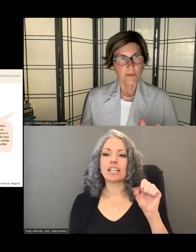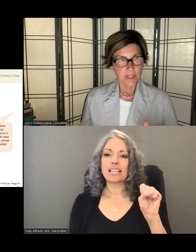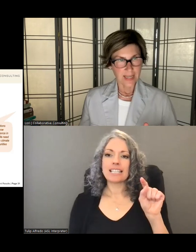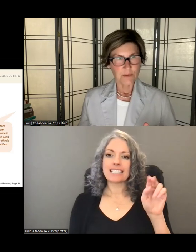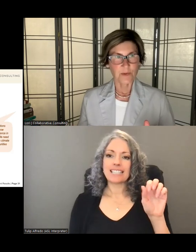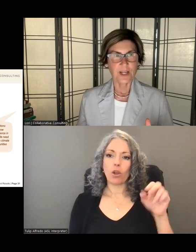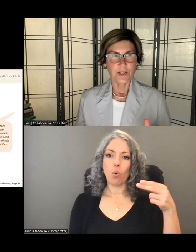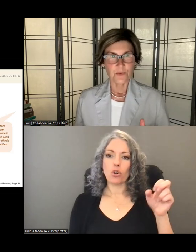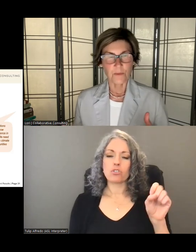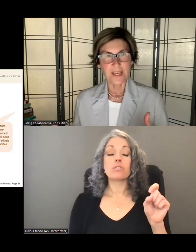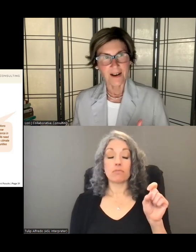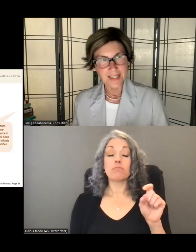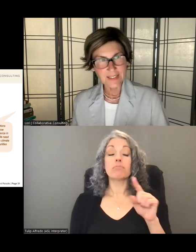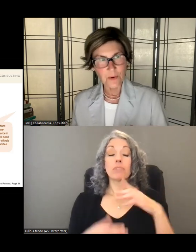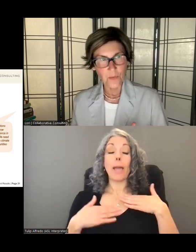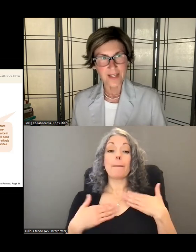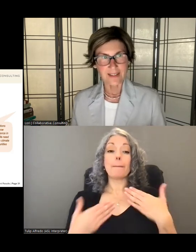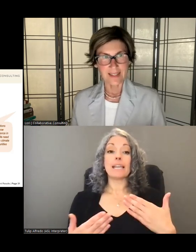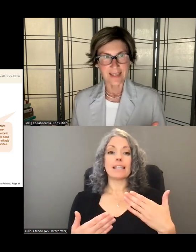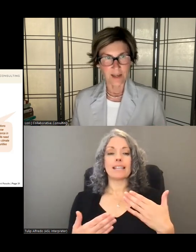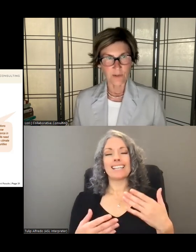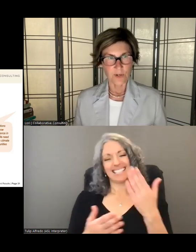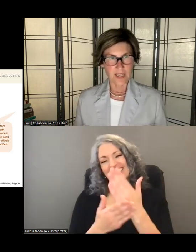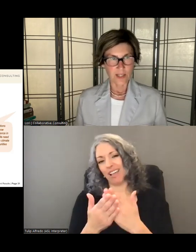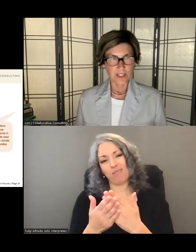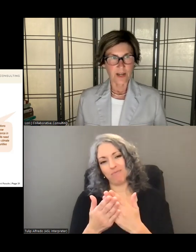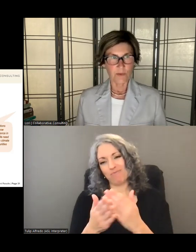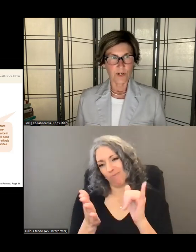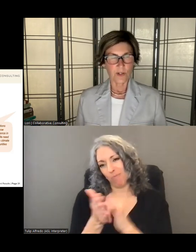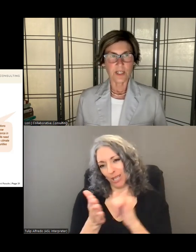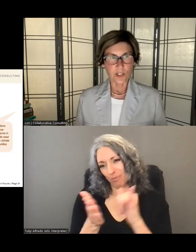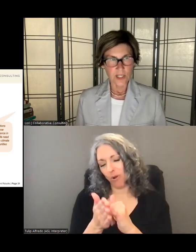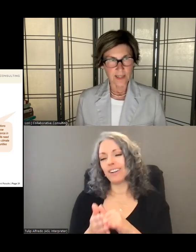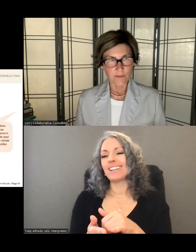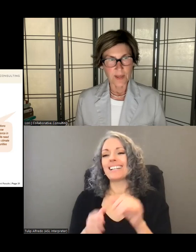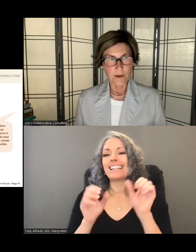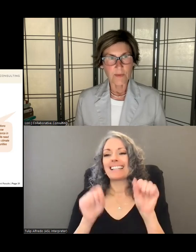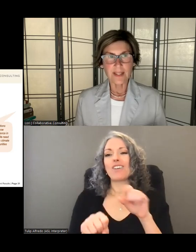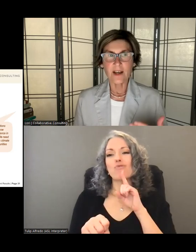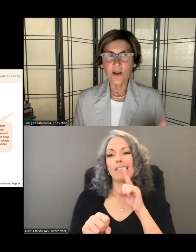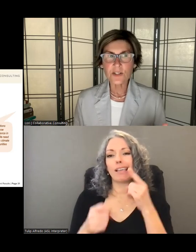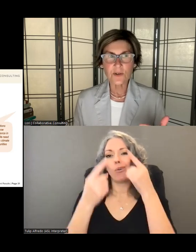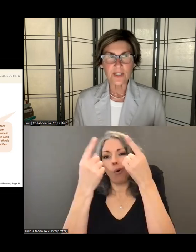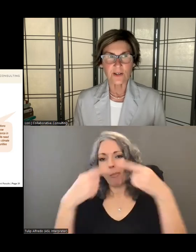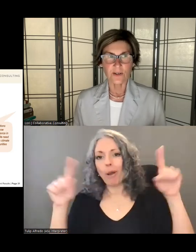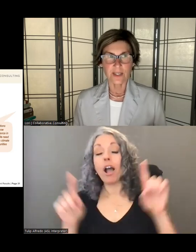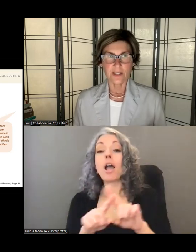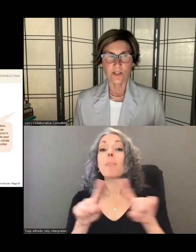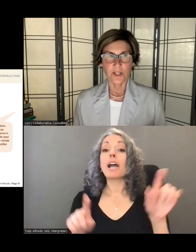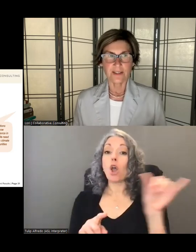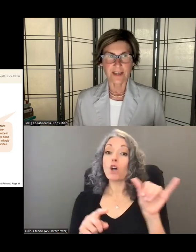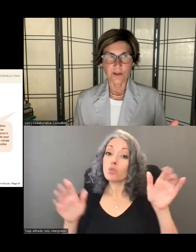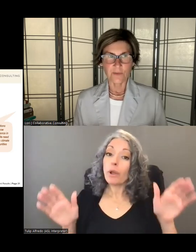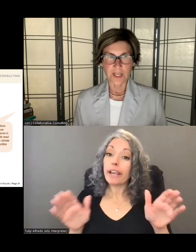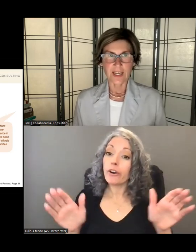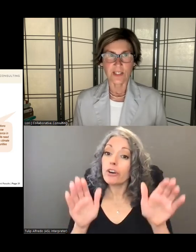that some of these aspirations were beyond what the California Aging Network could achieve, but they also